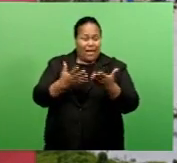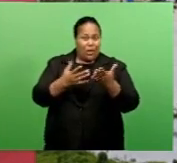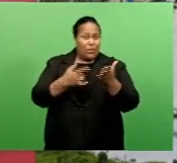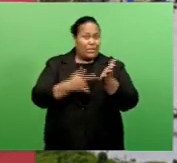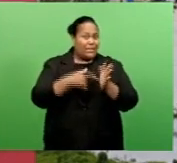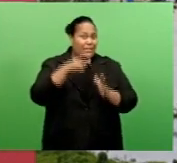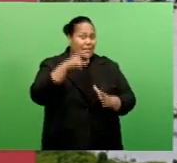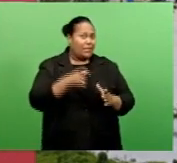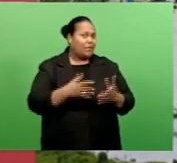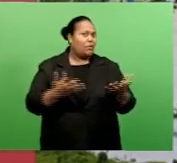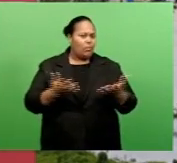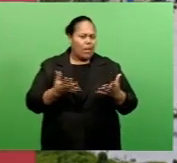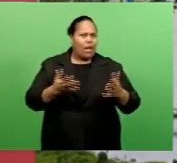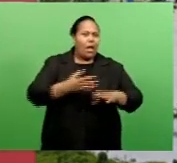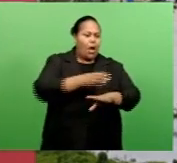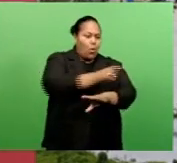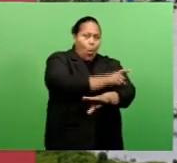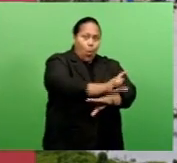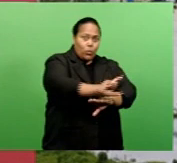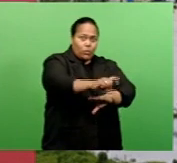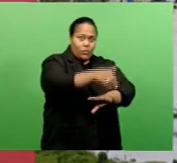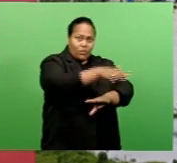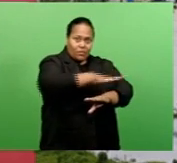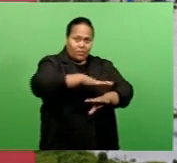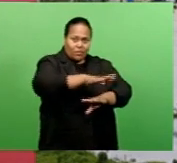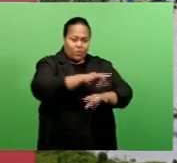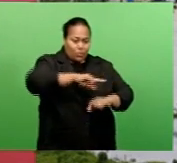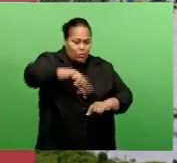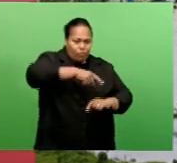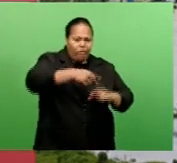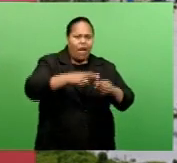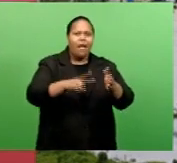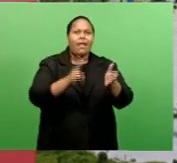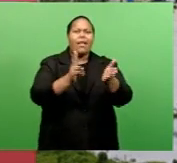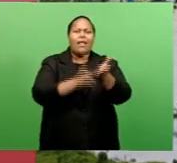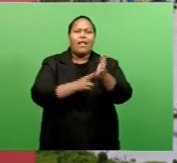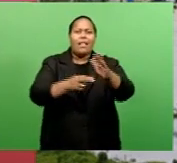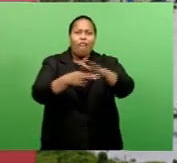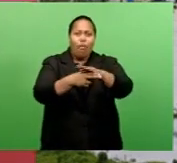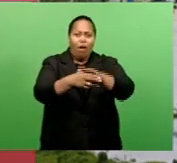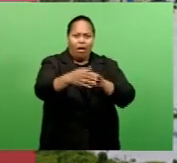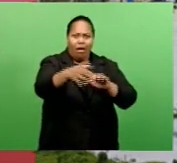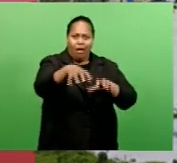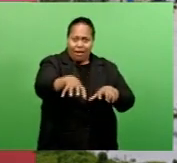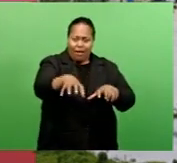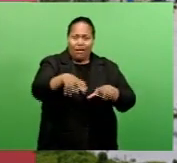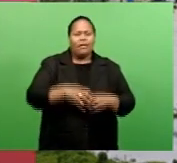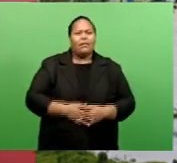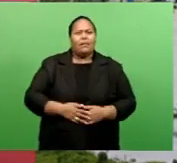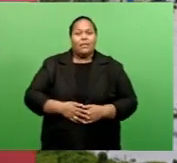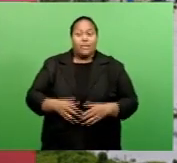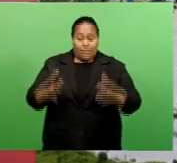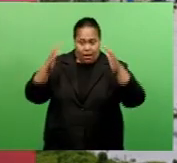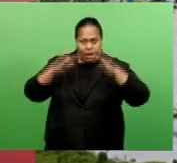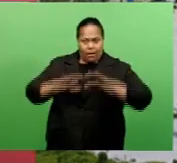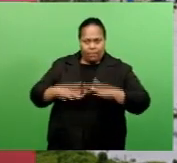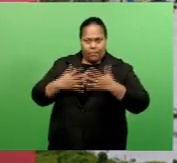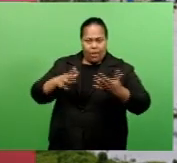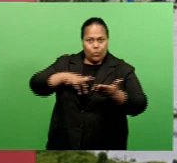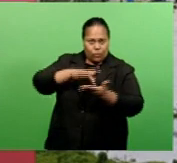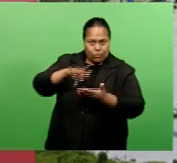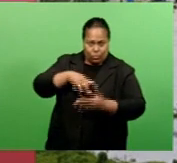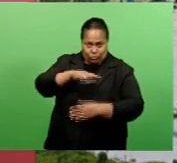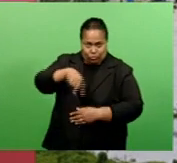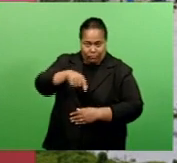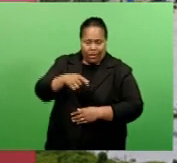along the coast of between Suva and Nauru. Even though it's calm for the Suva area, it's going to pick up as the center moves further